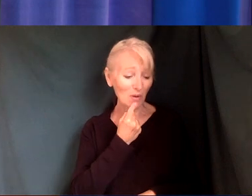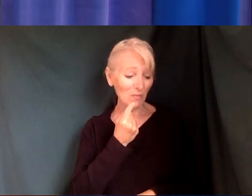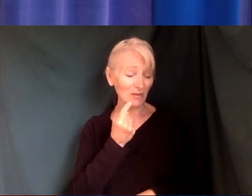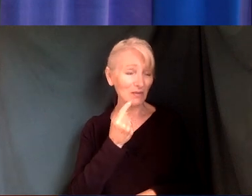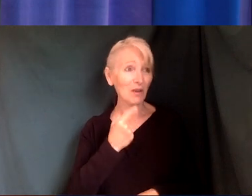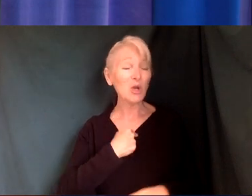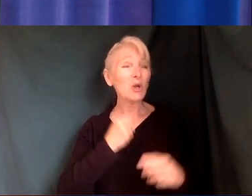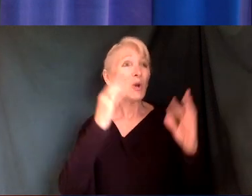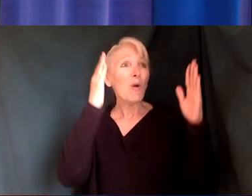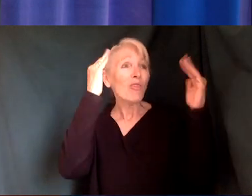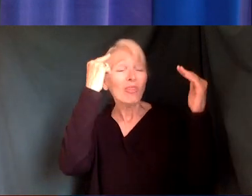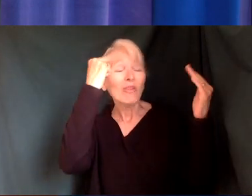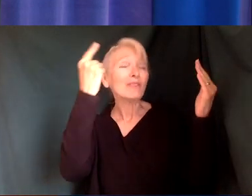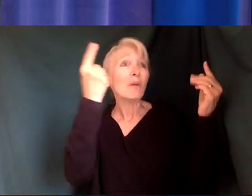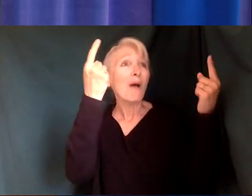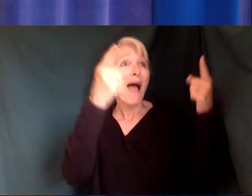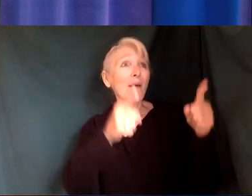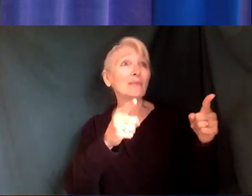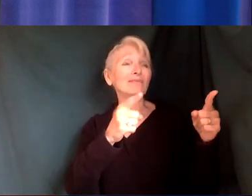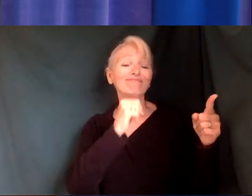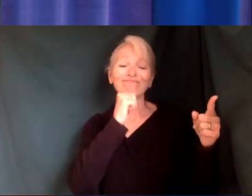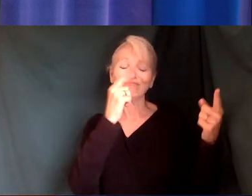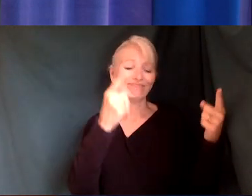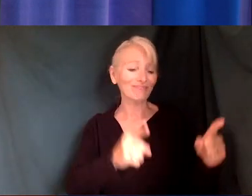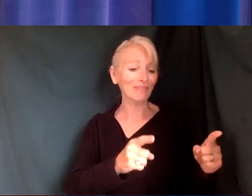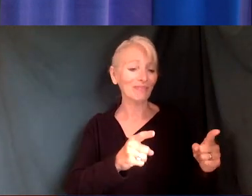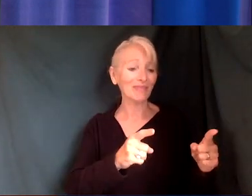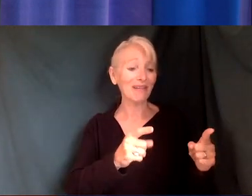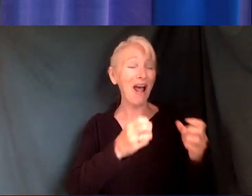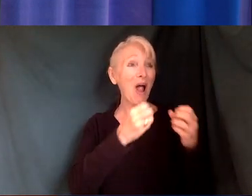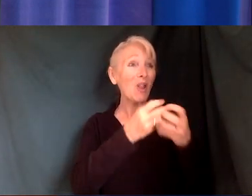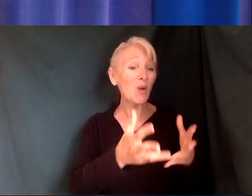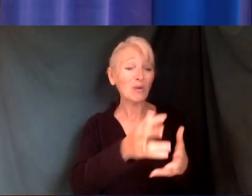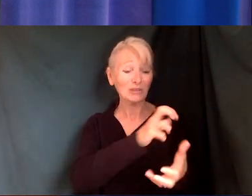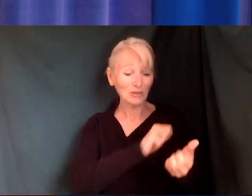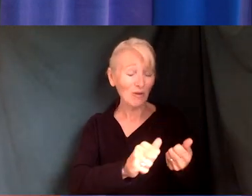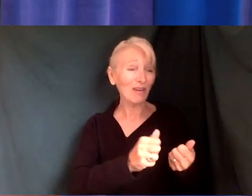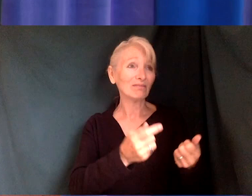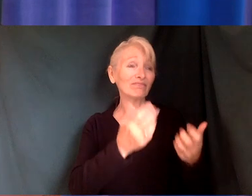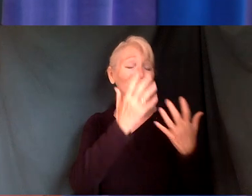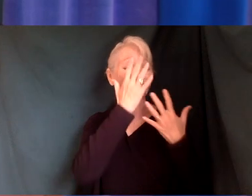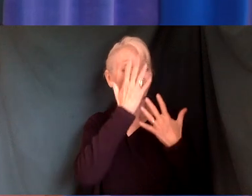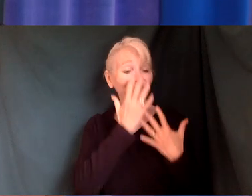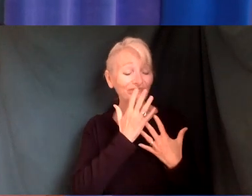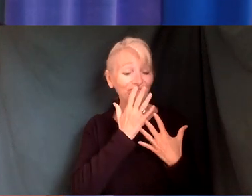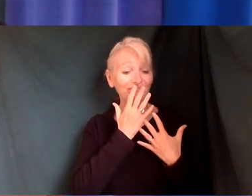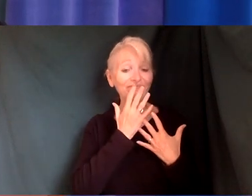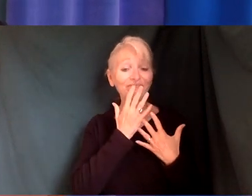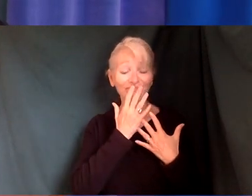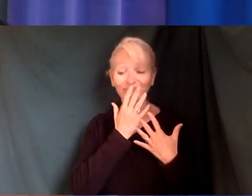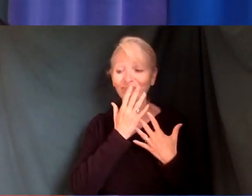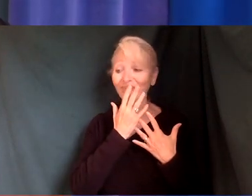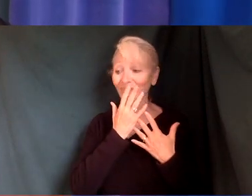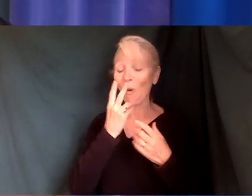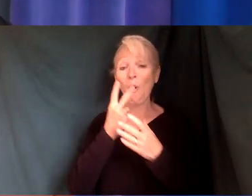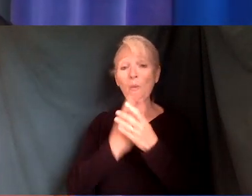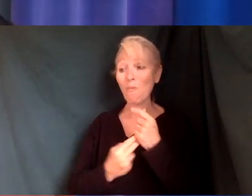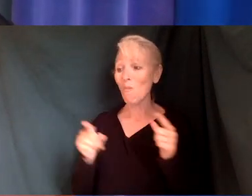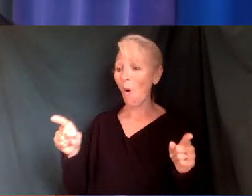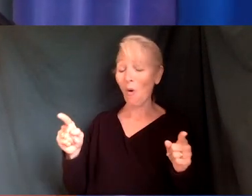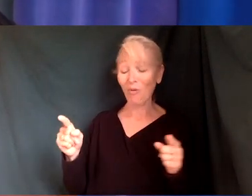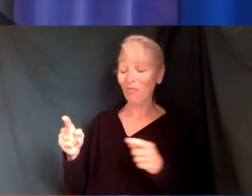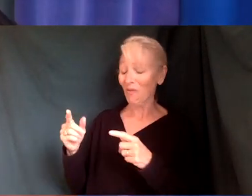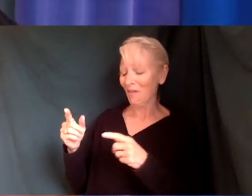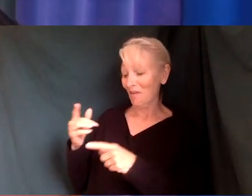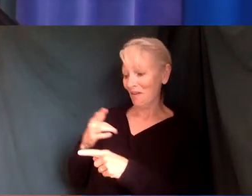your expectations were not met, and sadness when losses occurred. While dealing with events that bring feelings